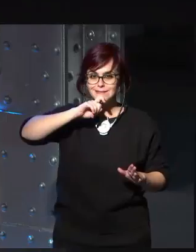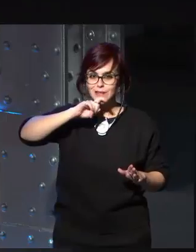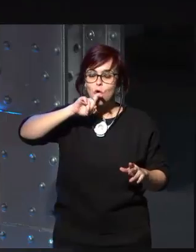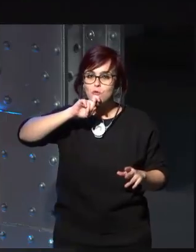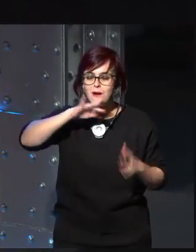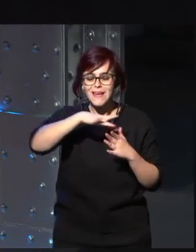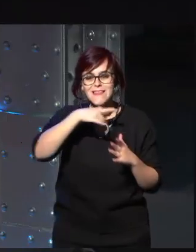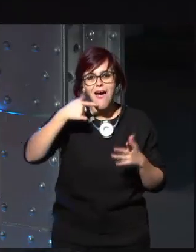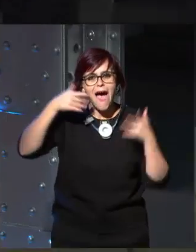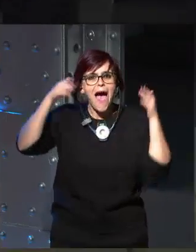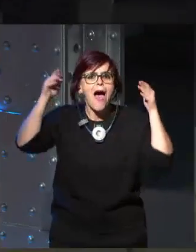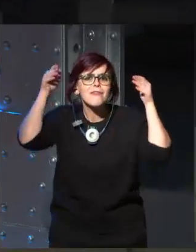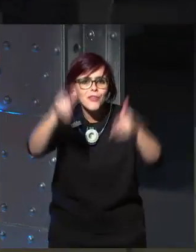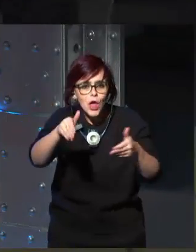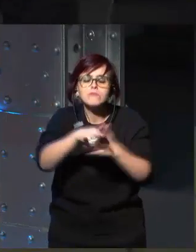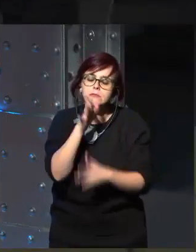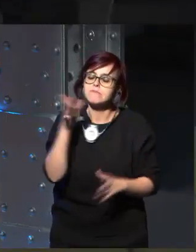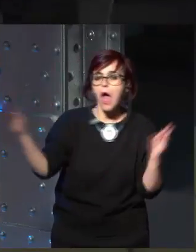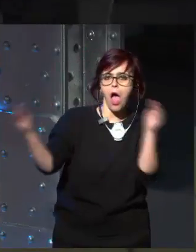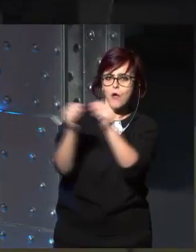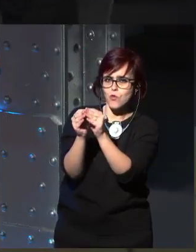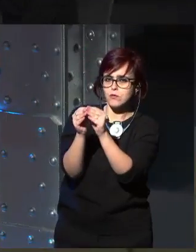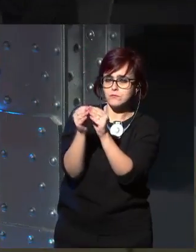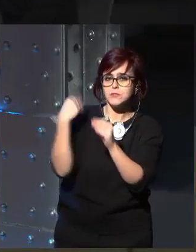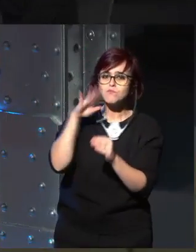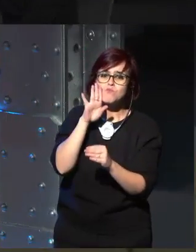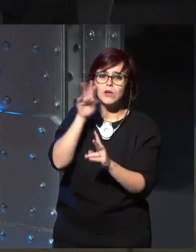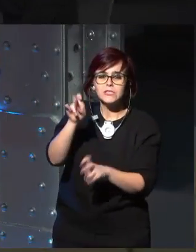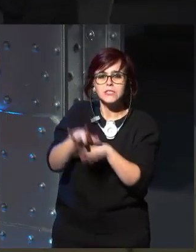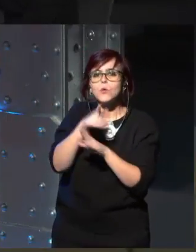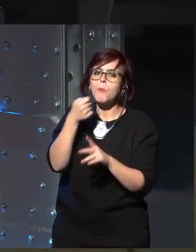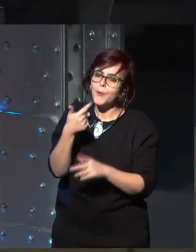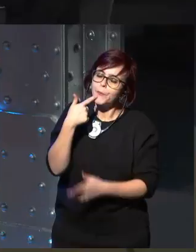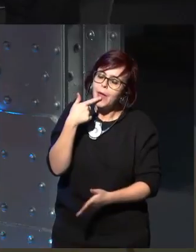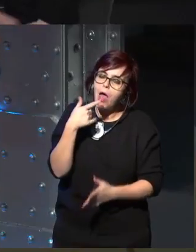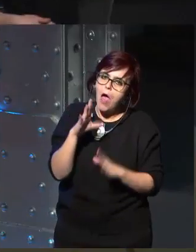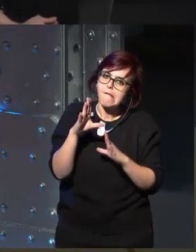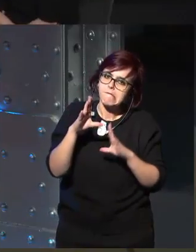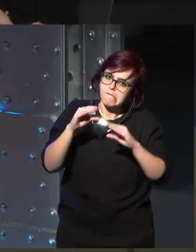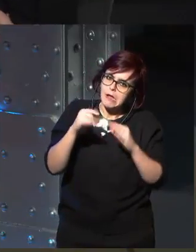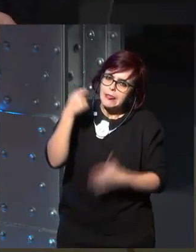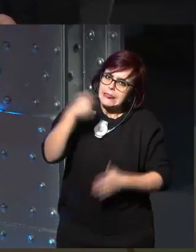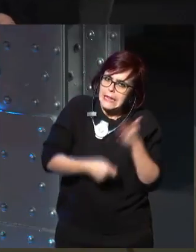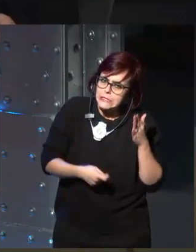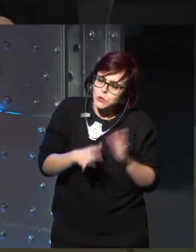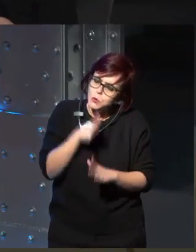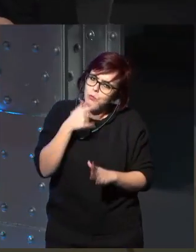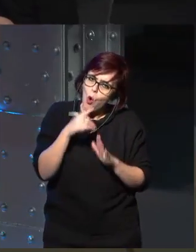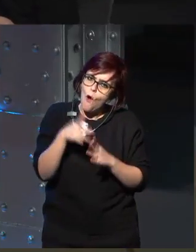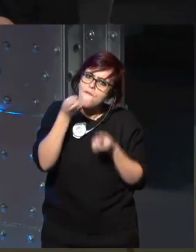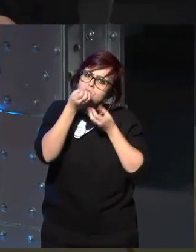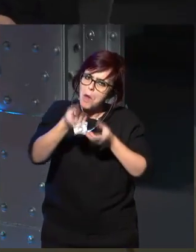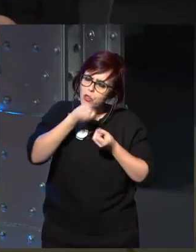absolutely agree. It can get a little dense maybe towards the end of the book, although hopefully it's still accessible. But I always wanted to keep it on that level